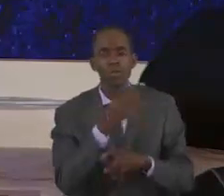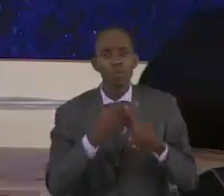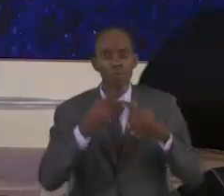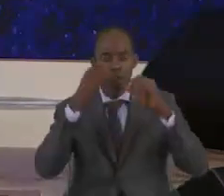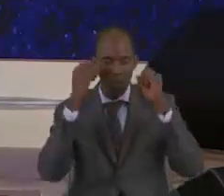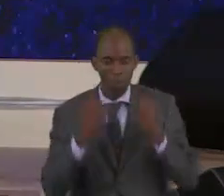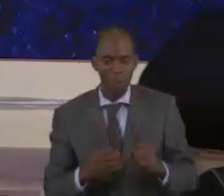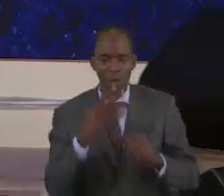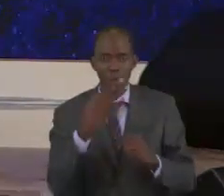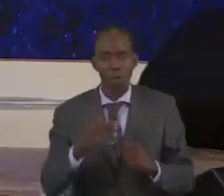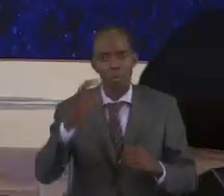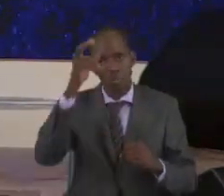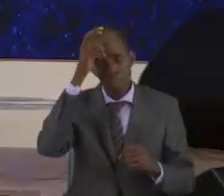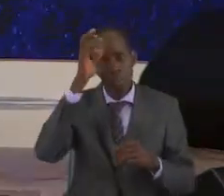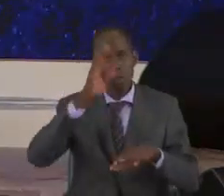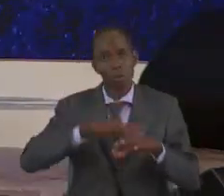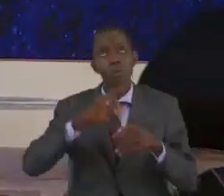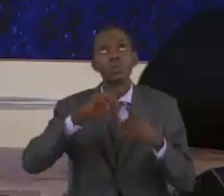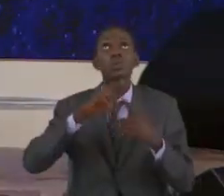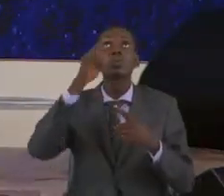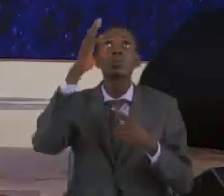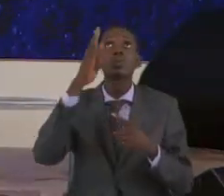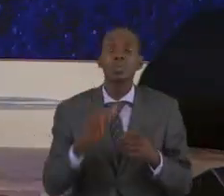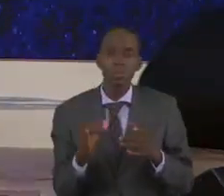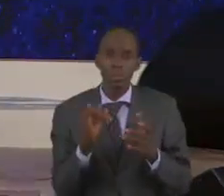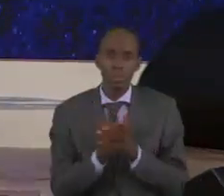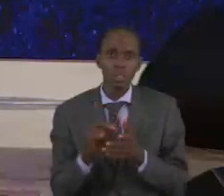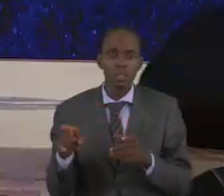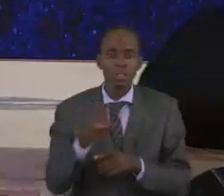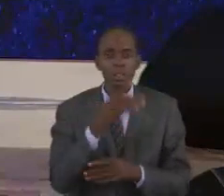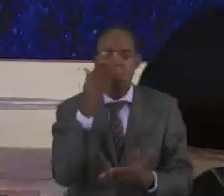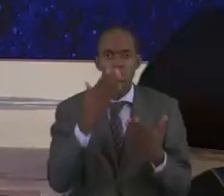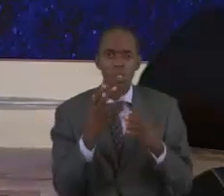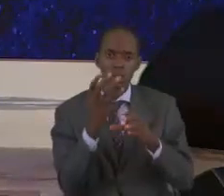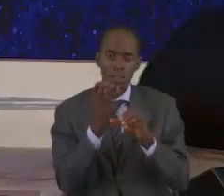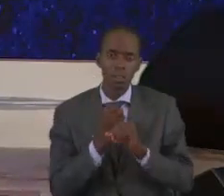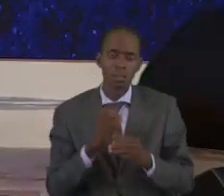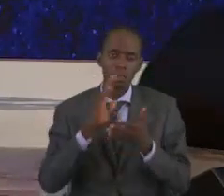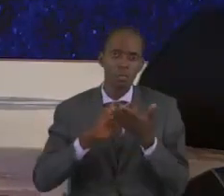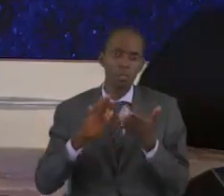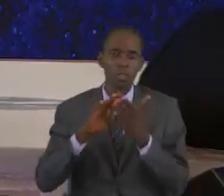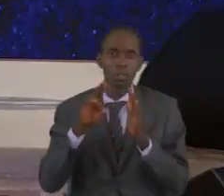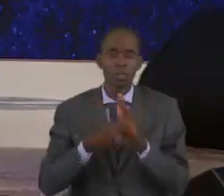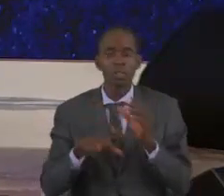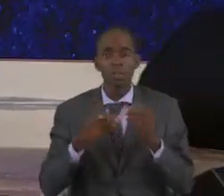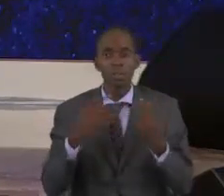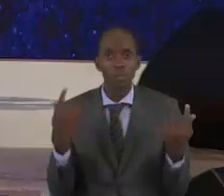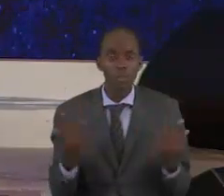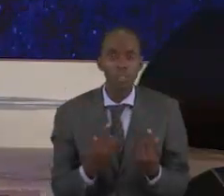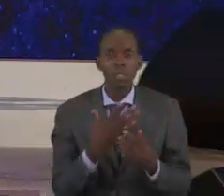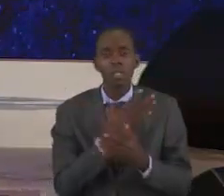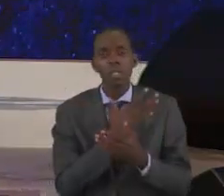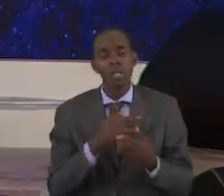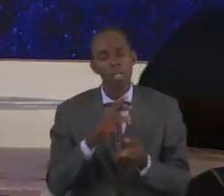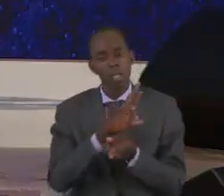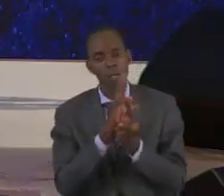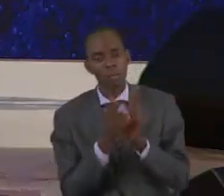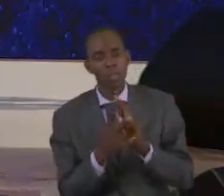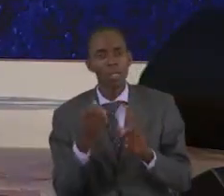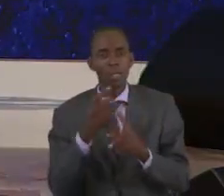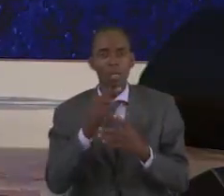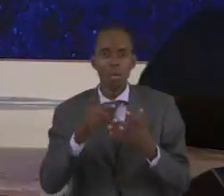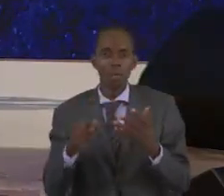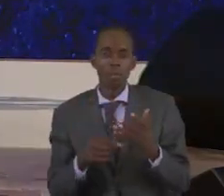Satan unto God, that they may receive forgiveness of sins and inheritance among